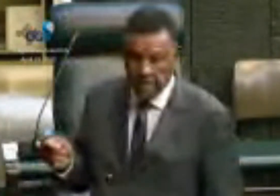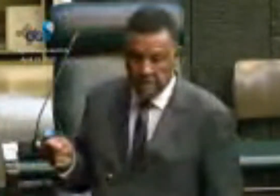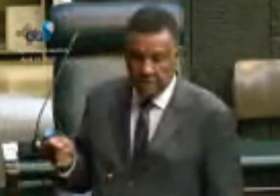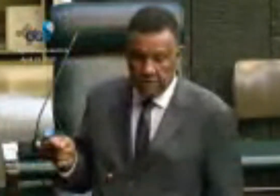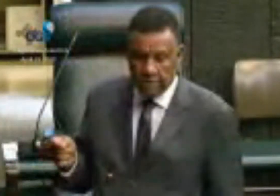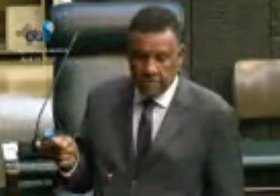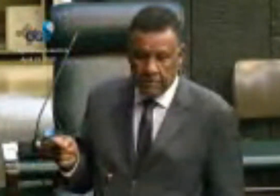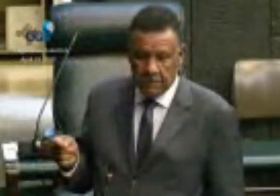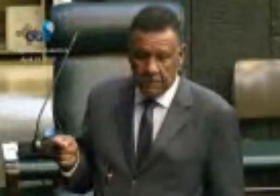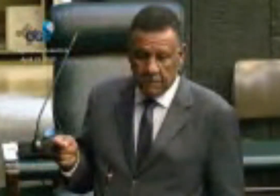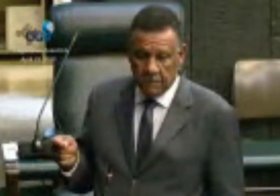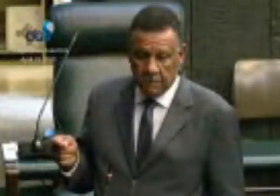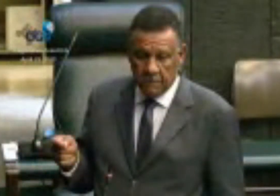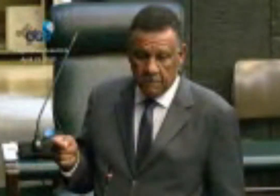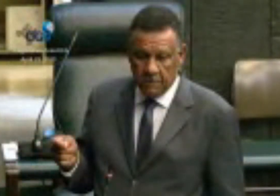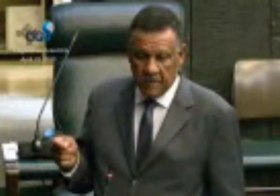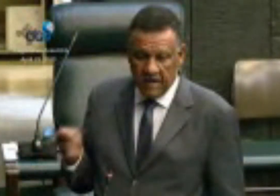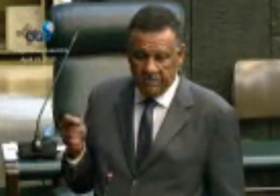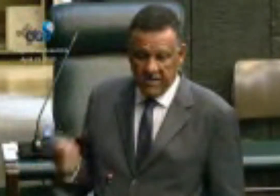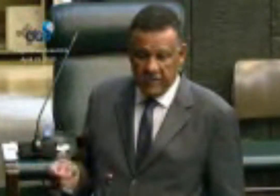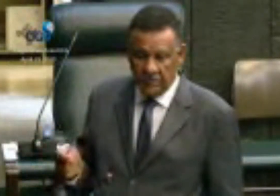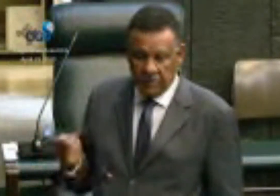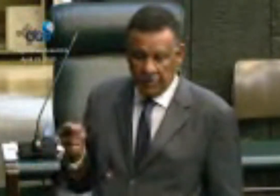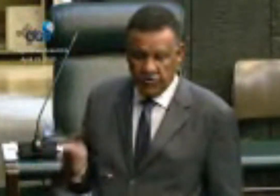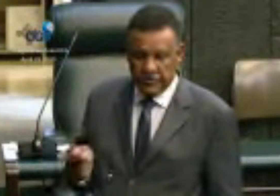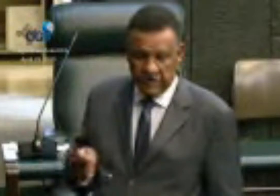have been restricted